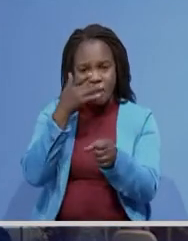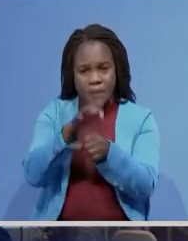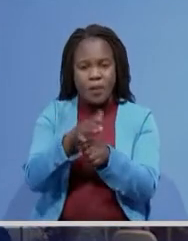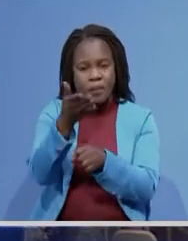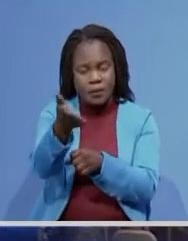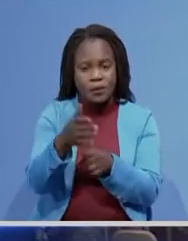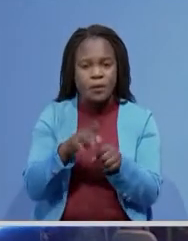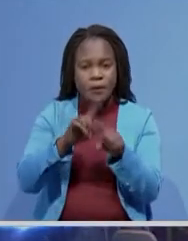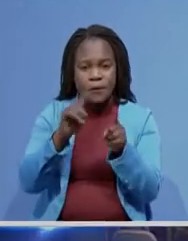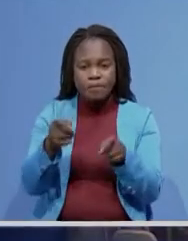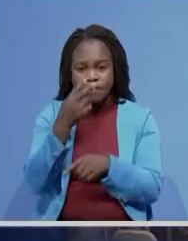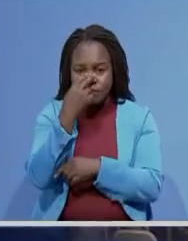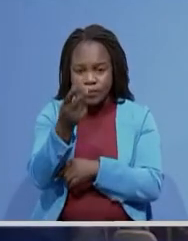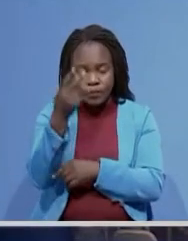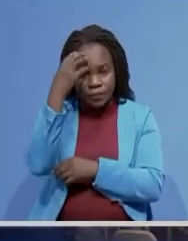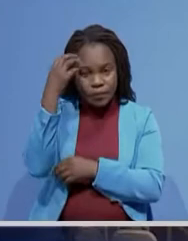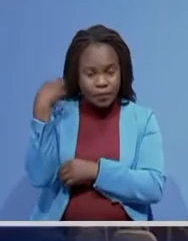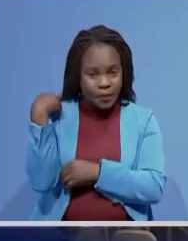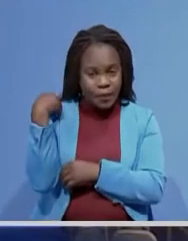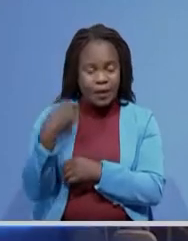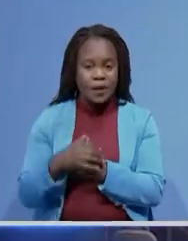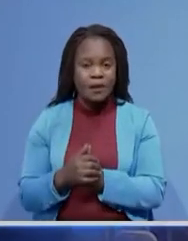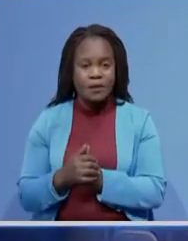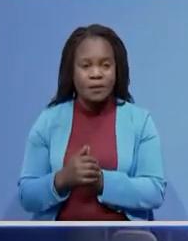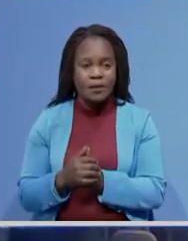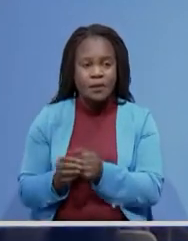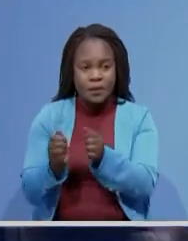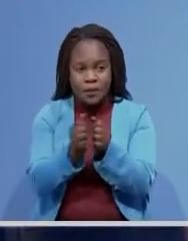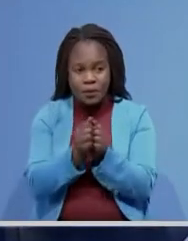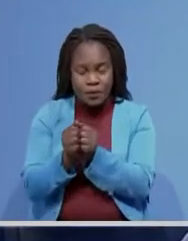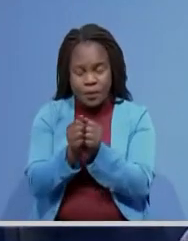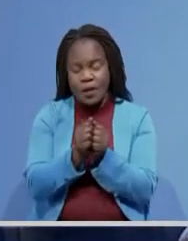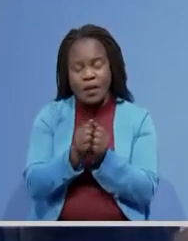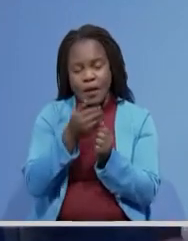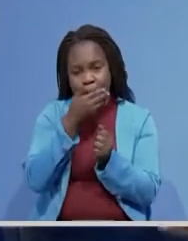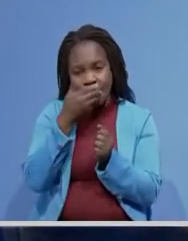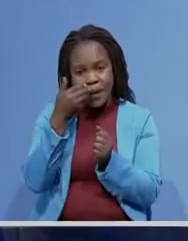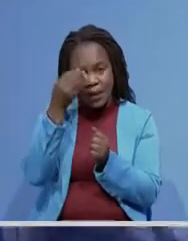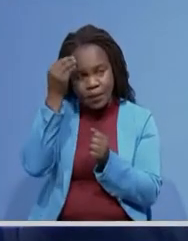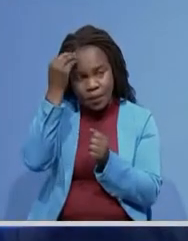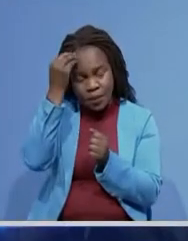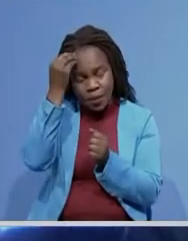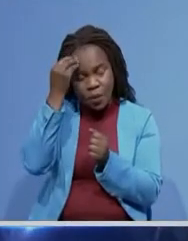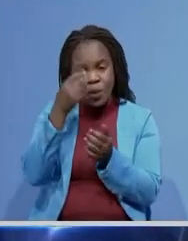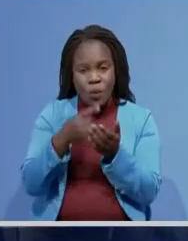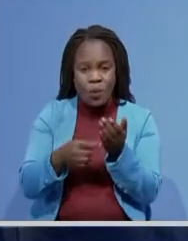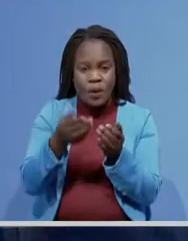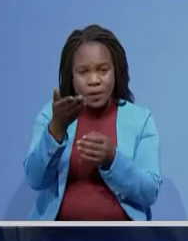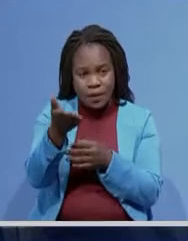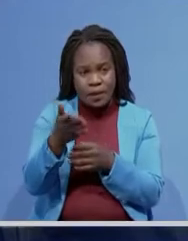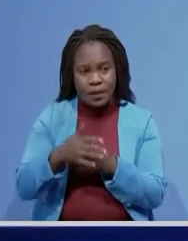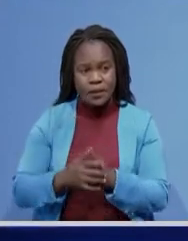you look at the office and rank of state council and together let's reform that so that it means what it is.